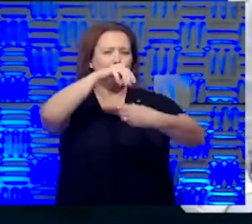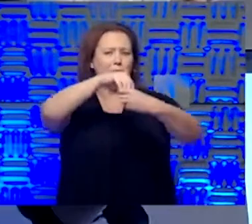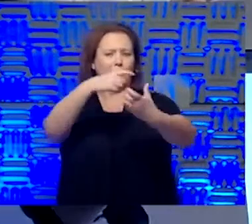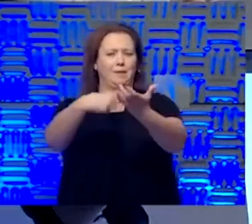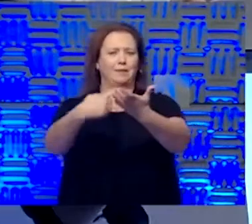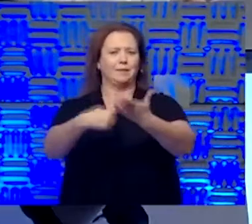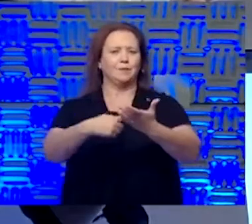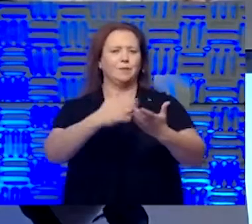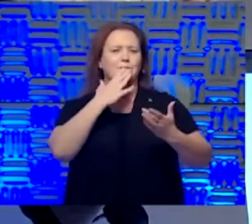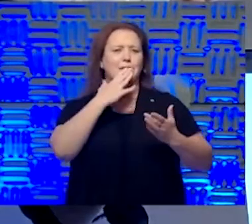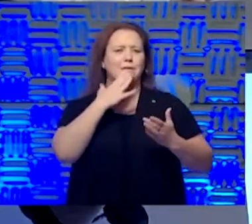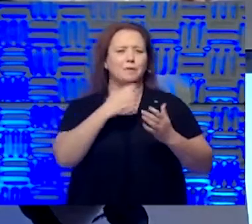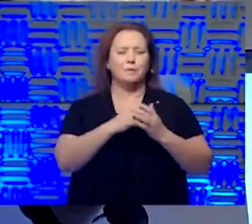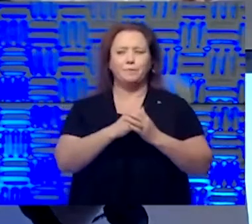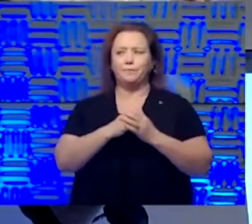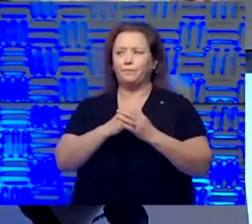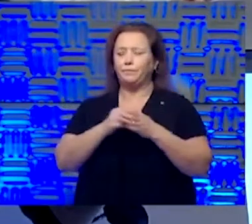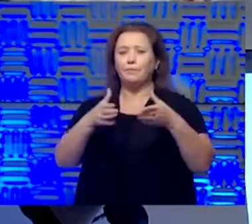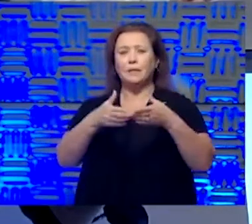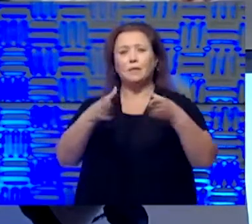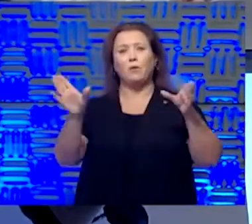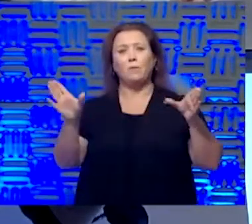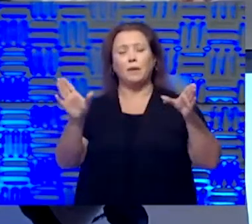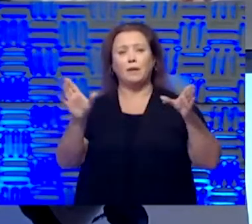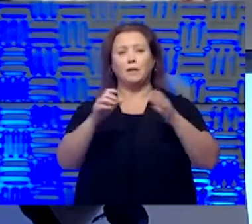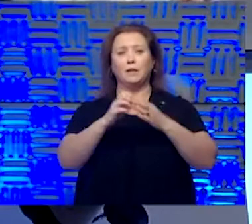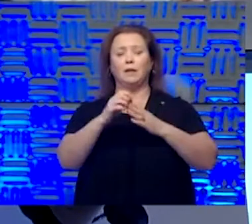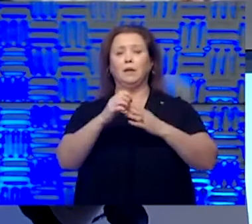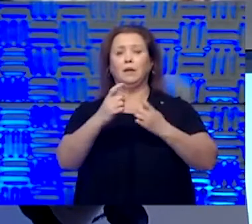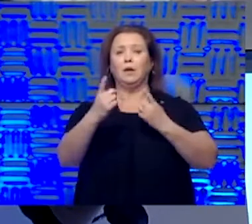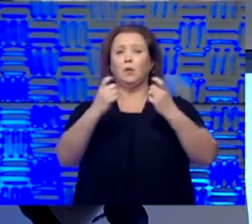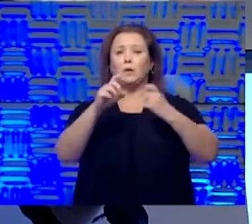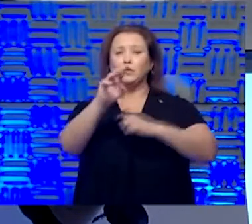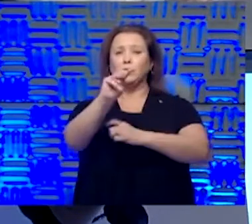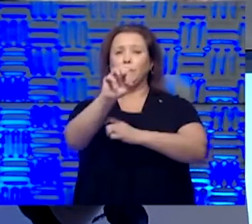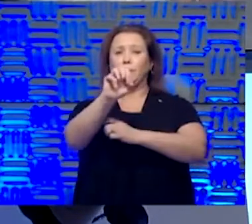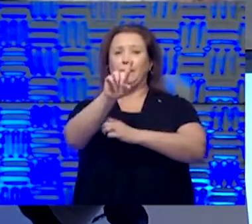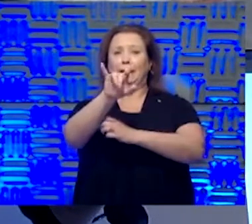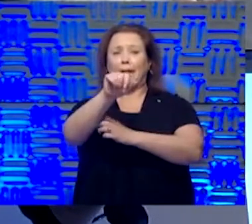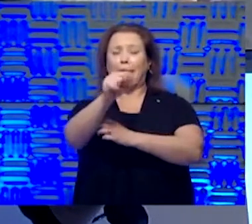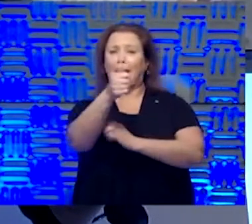discussion. So with that as our opening part, let's see if there are questions from our media.